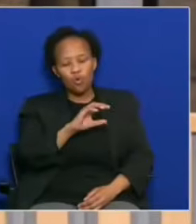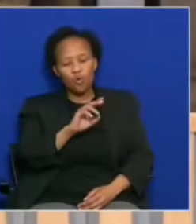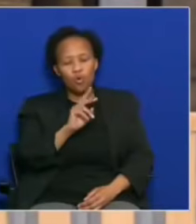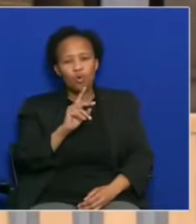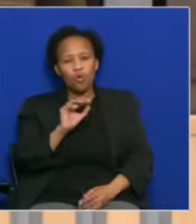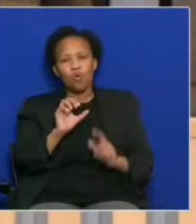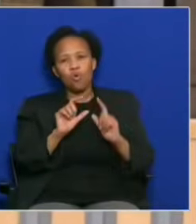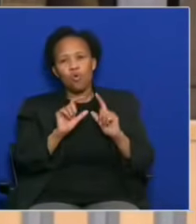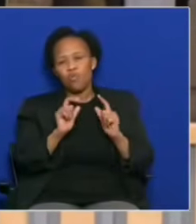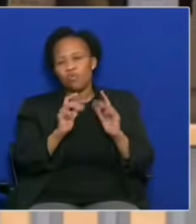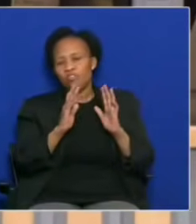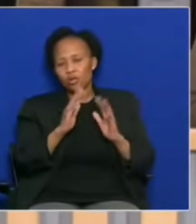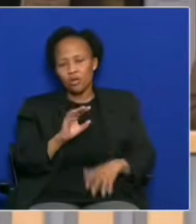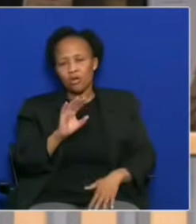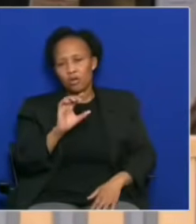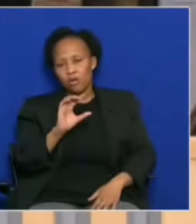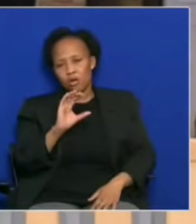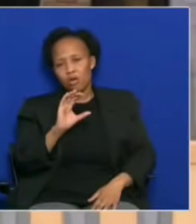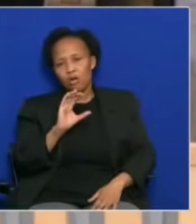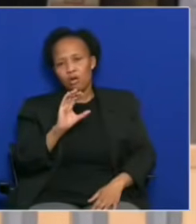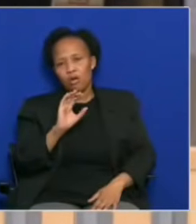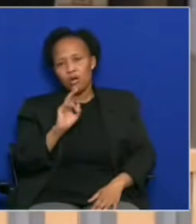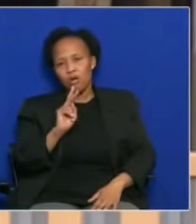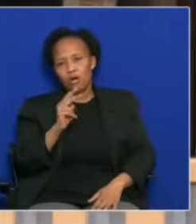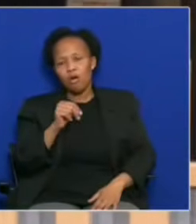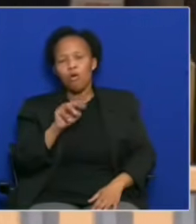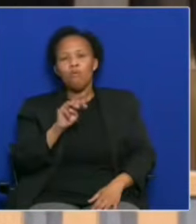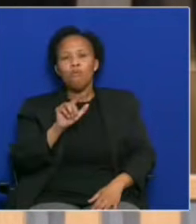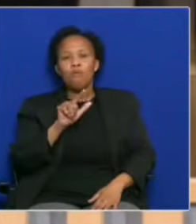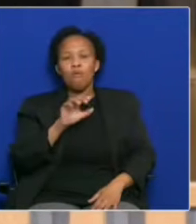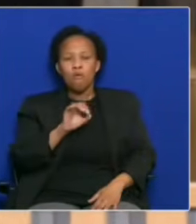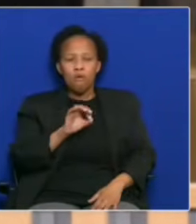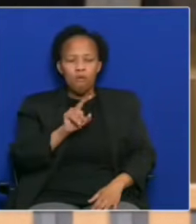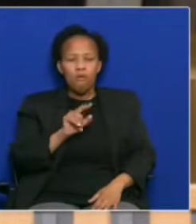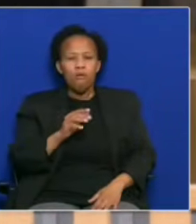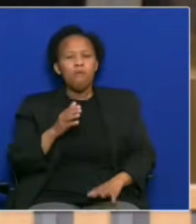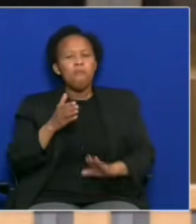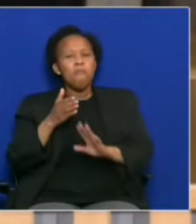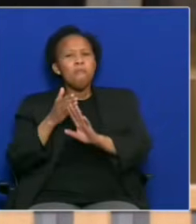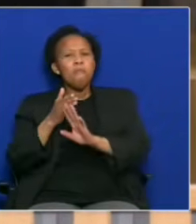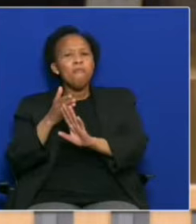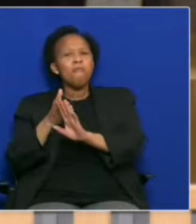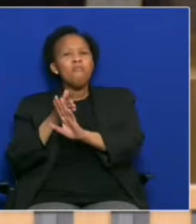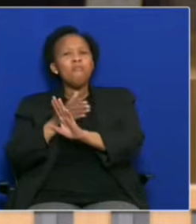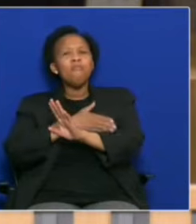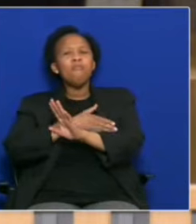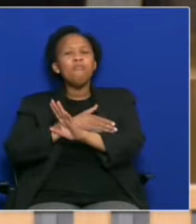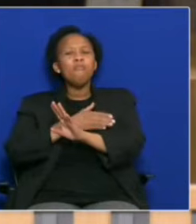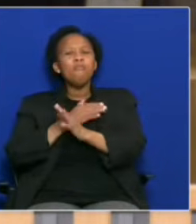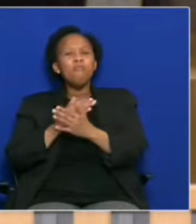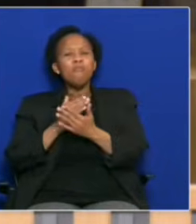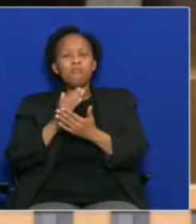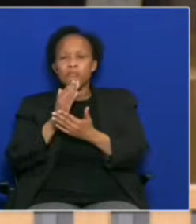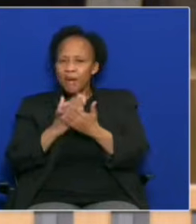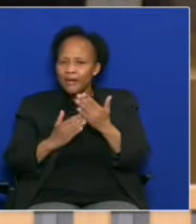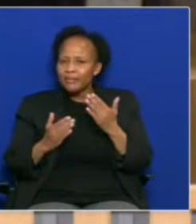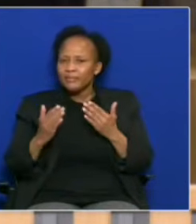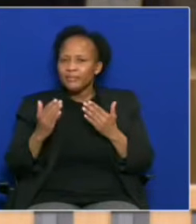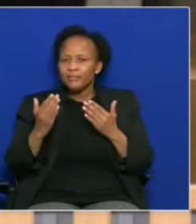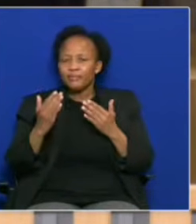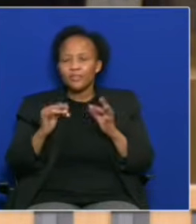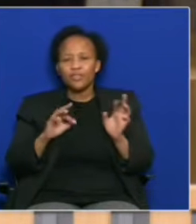you referred to an earlier part, the part that refers to